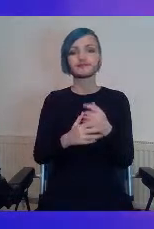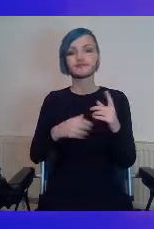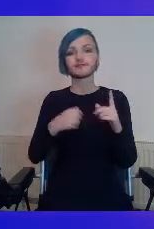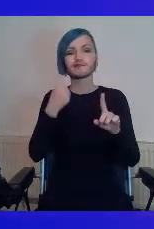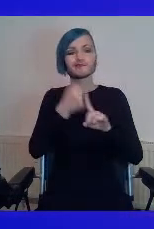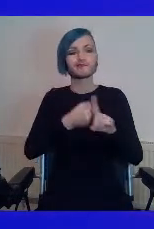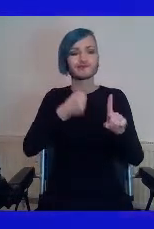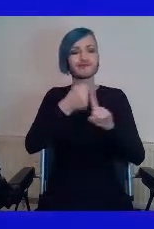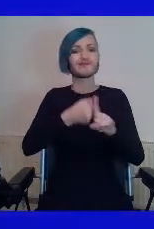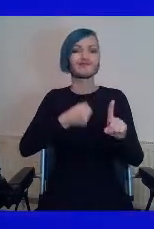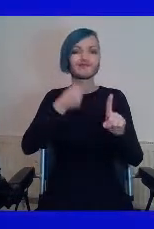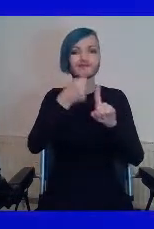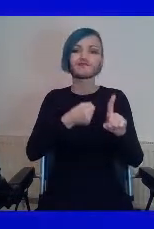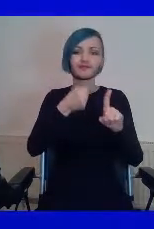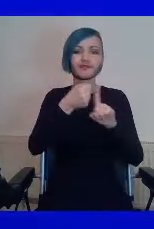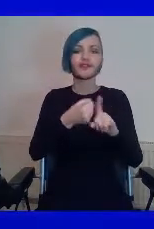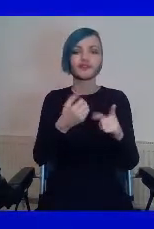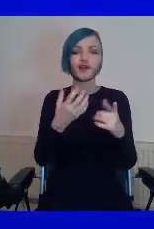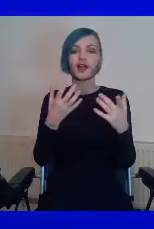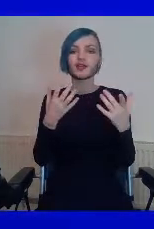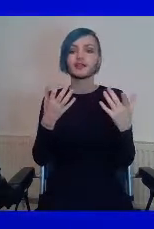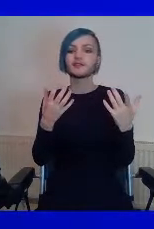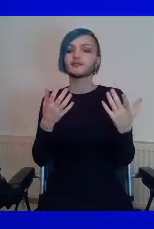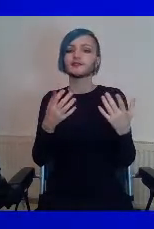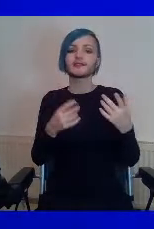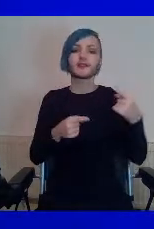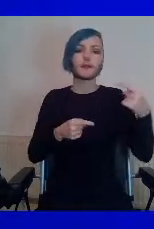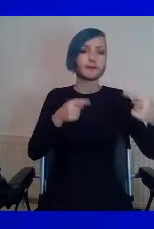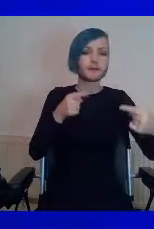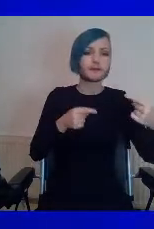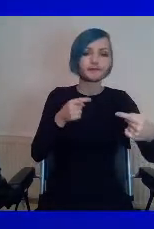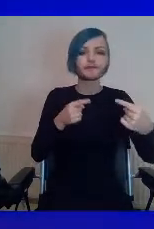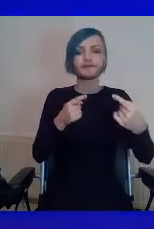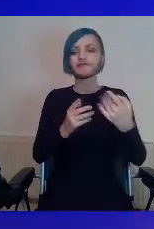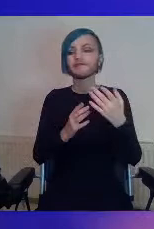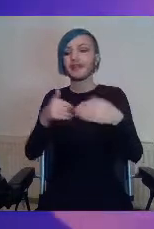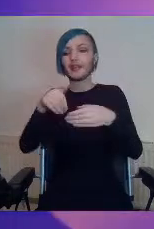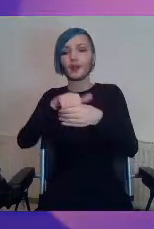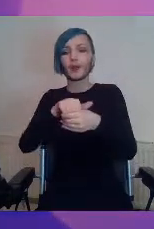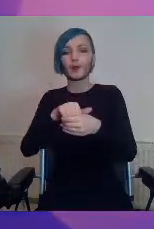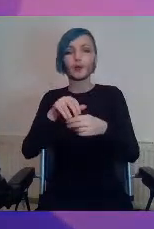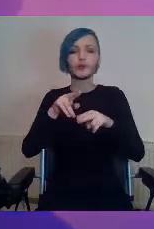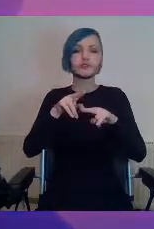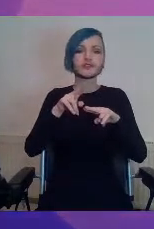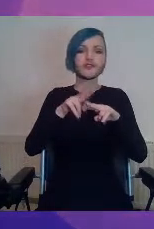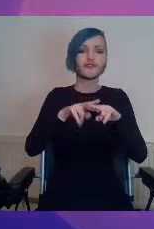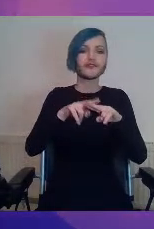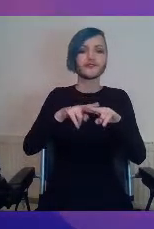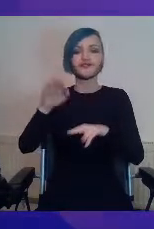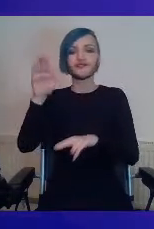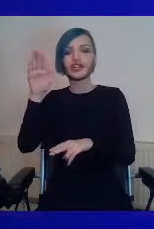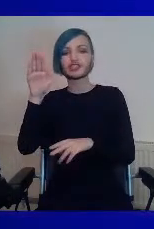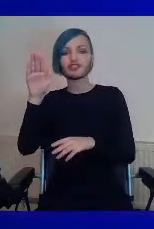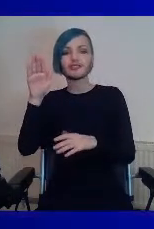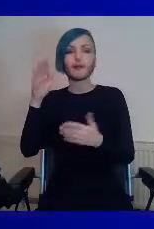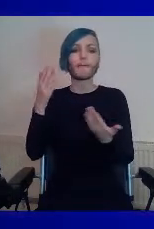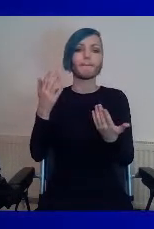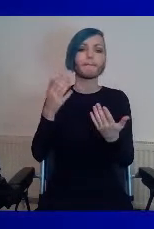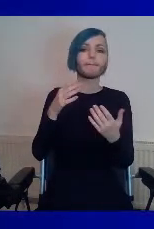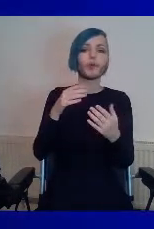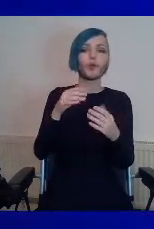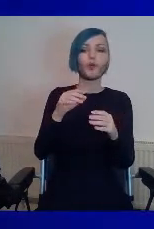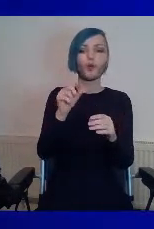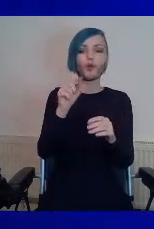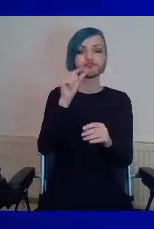battles that involve narrative and rhetoric and fascism and poor education and religious